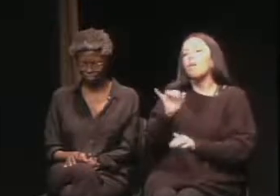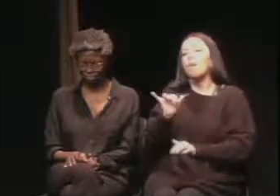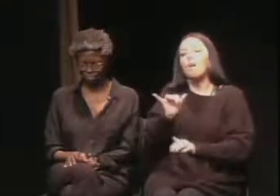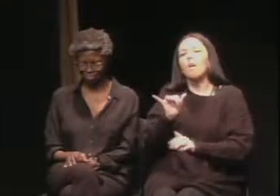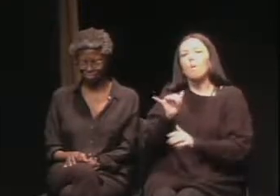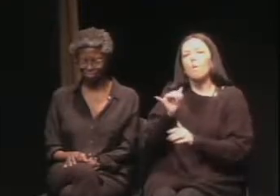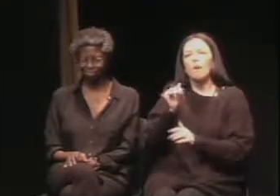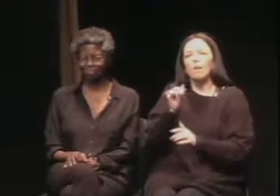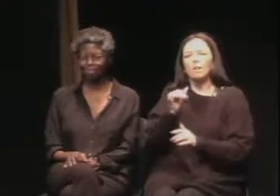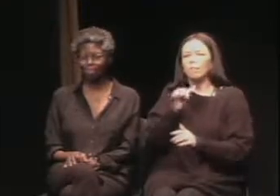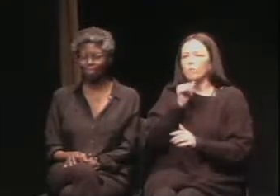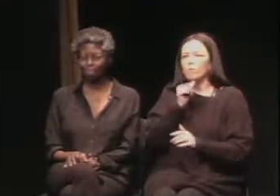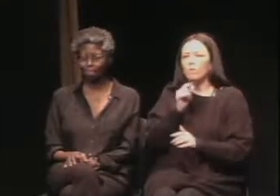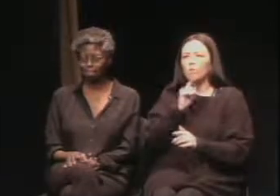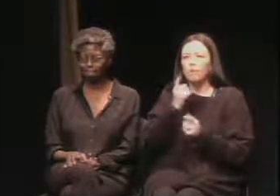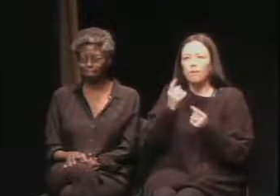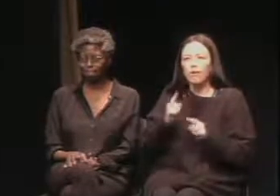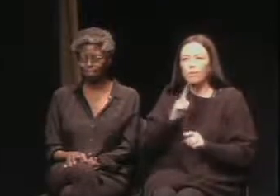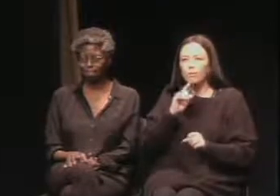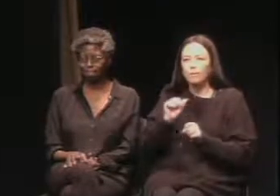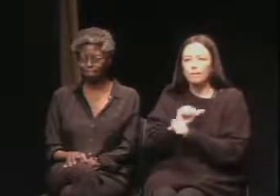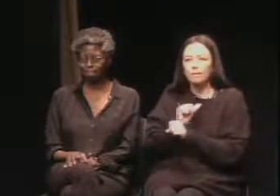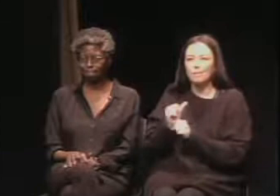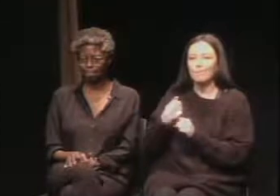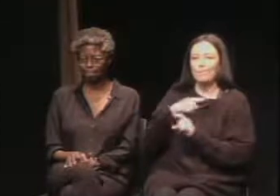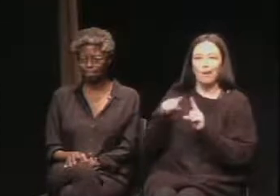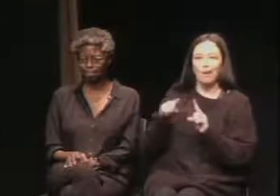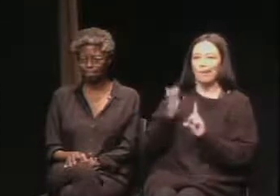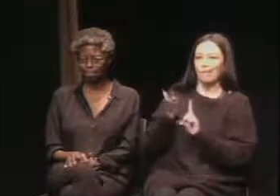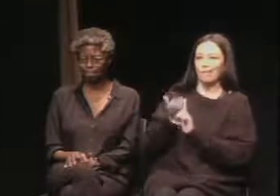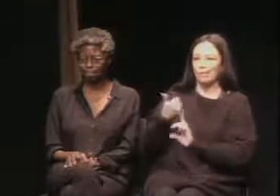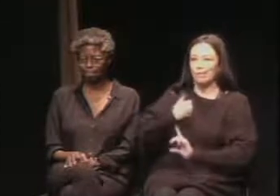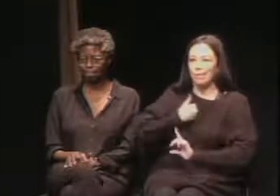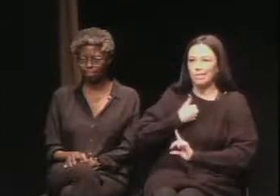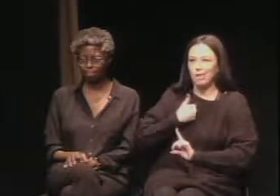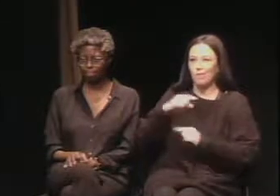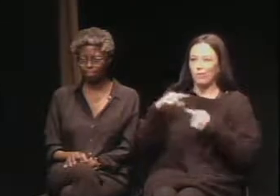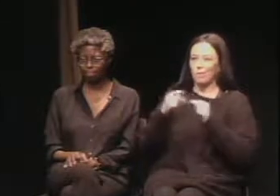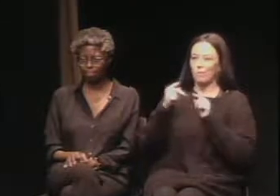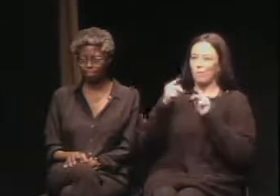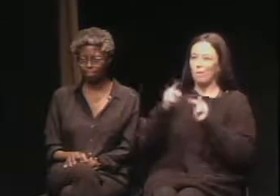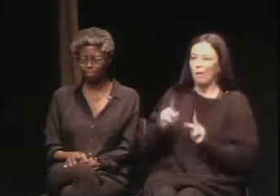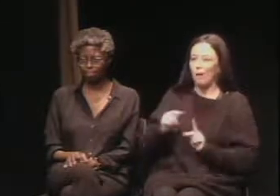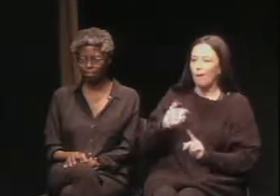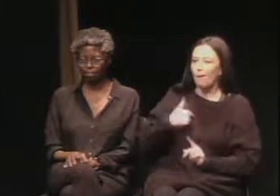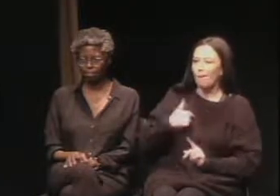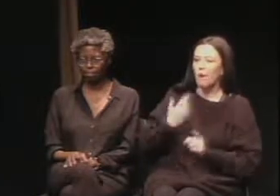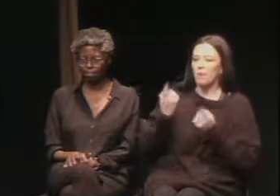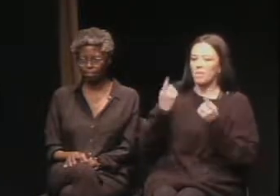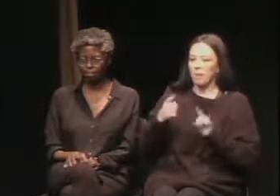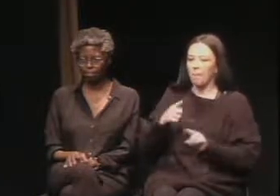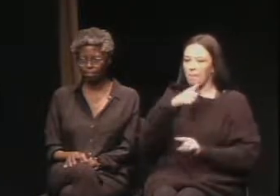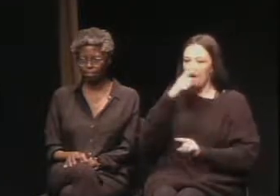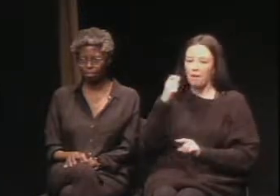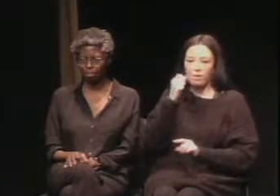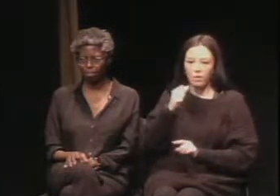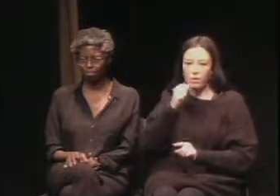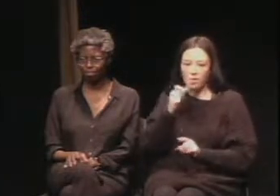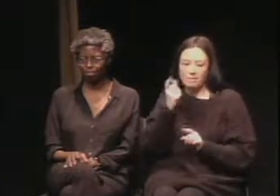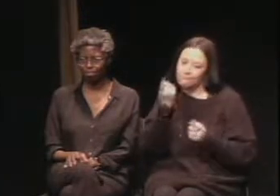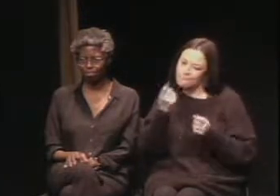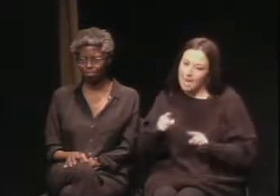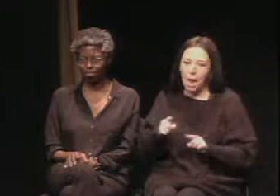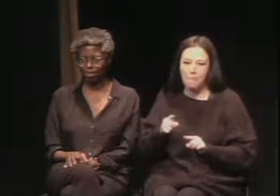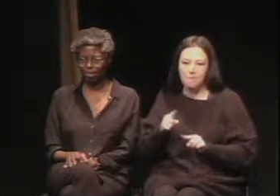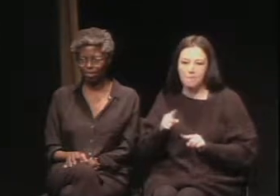actually happened. Right. Where I told myself that the person who harmed me said, this is what happens to ugly little girls. Mm-hmm.